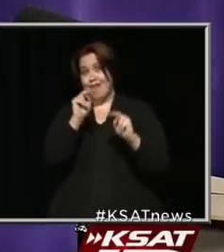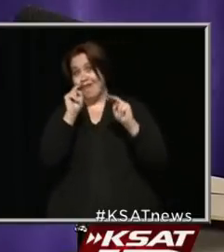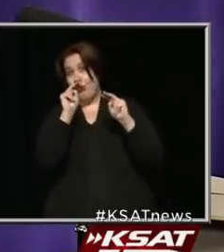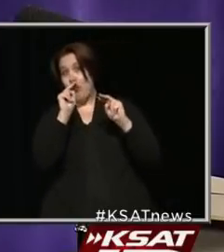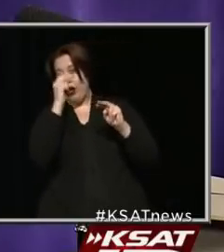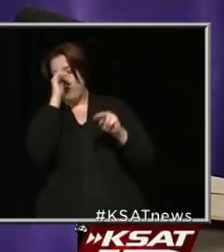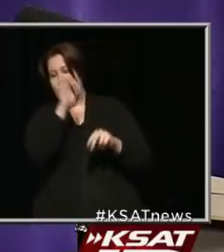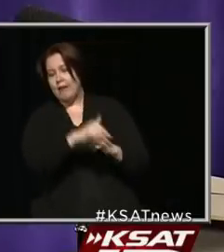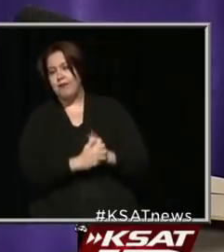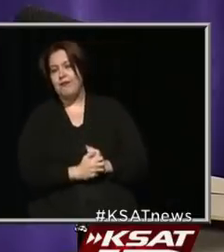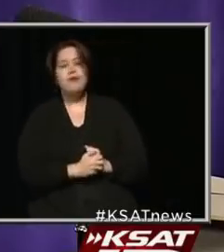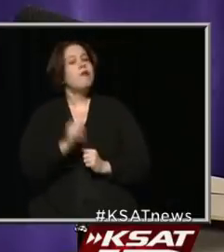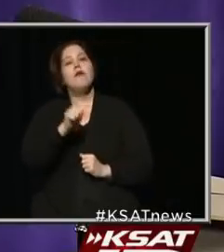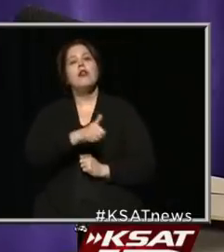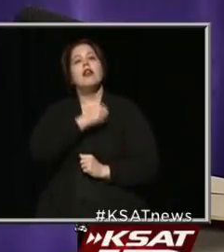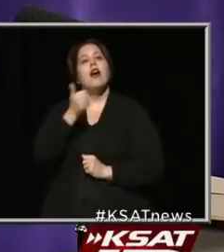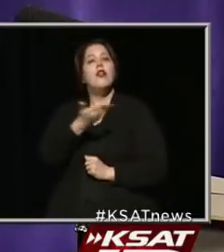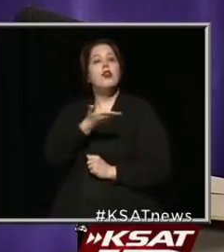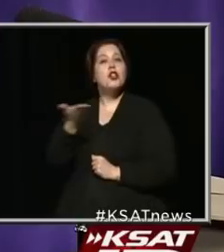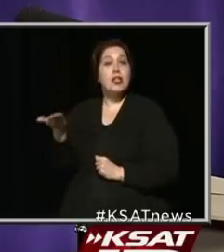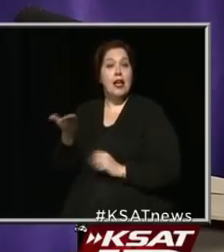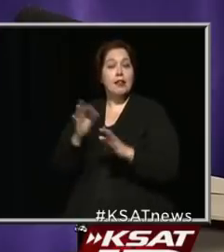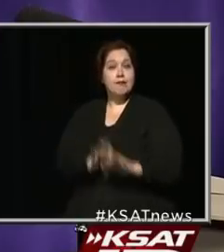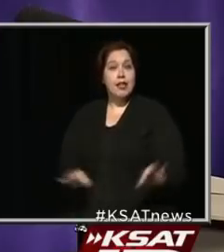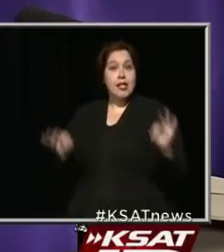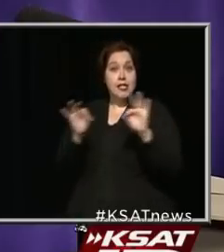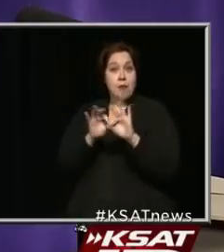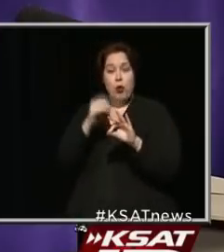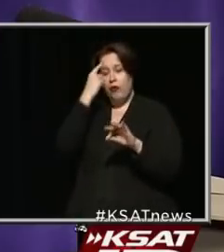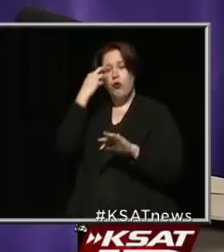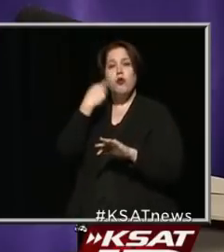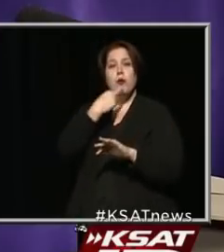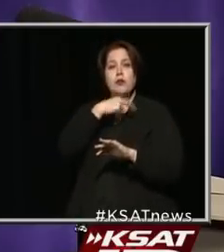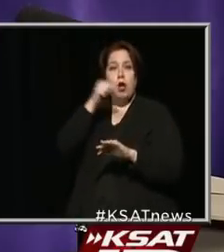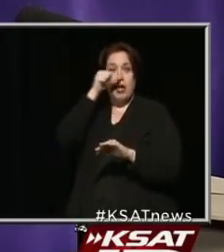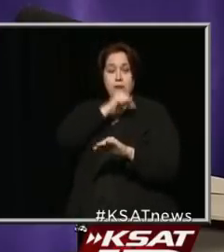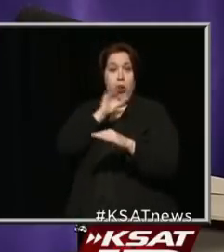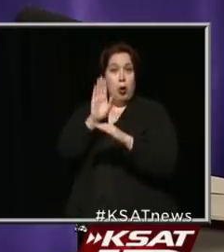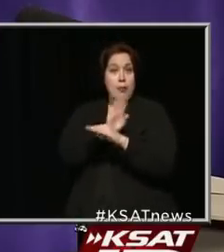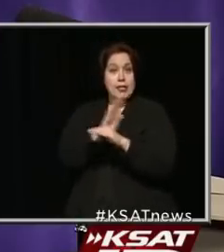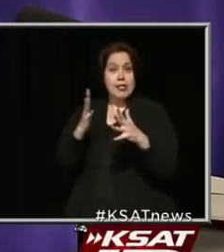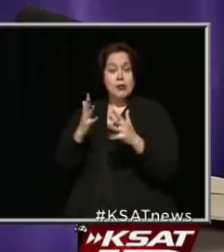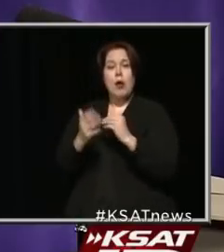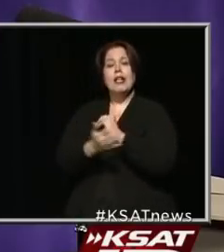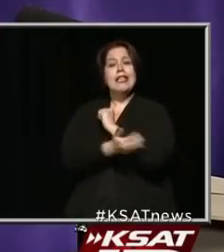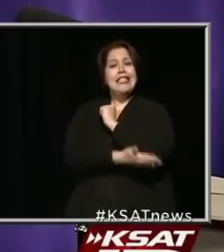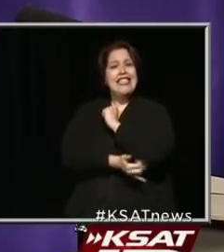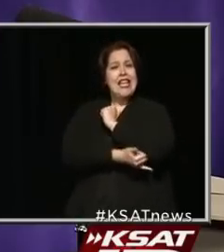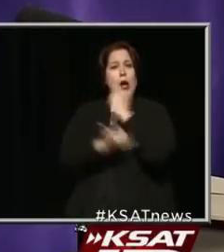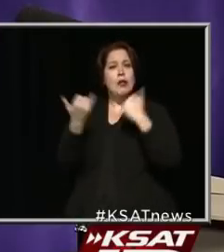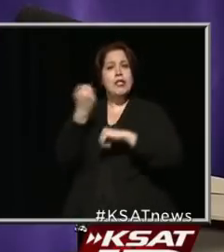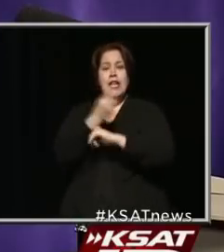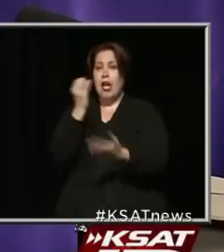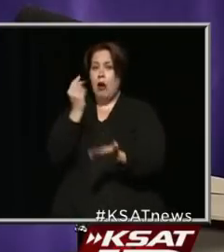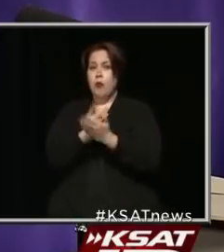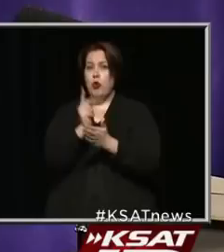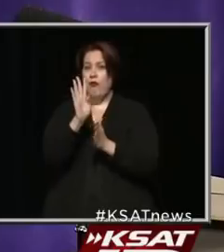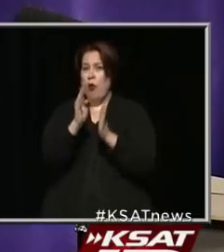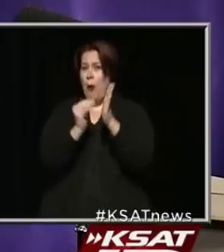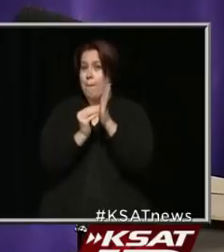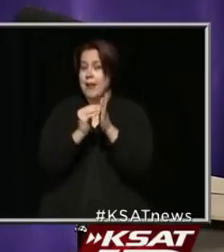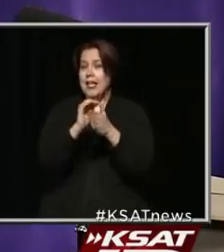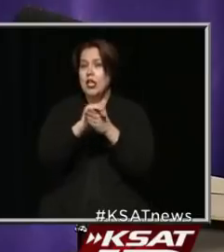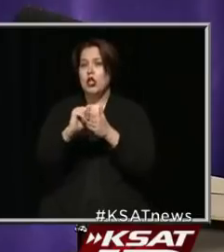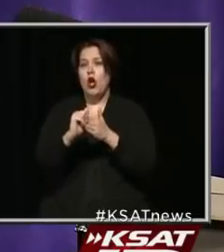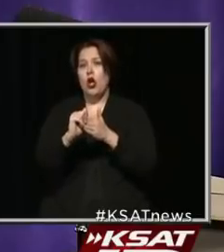out for that. The other piece that is important to the Restaurant and Bar Association is the county today approved $4 million in